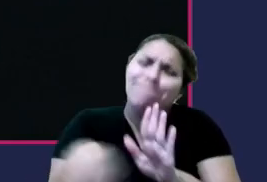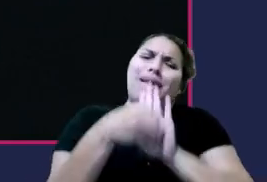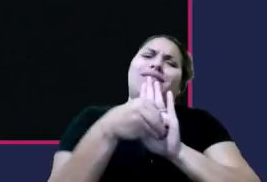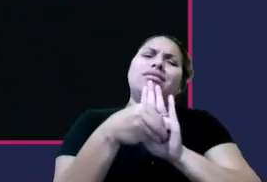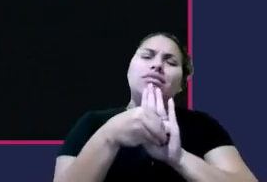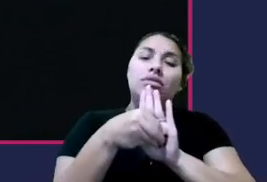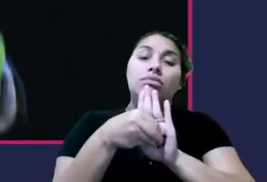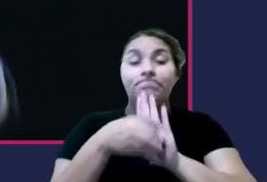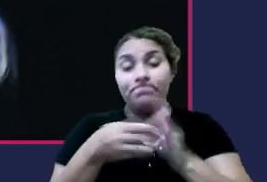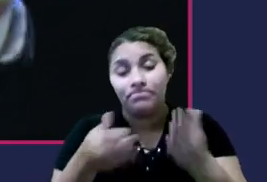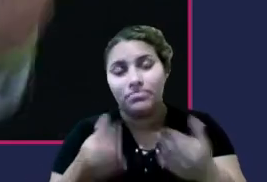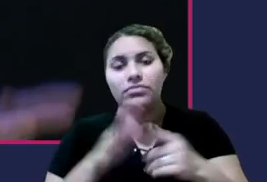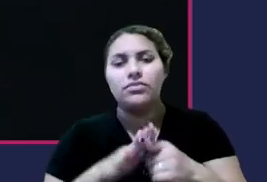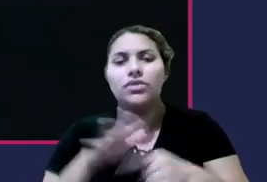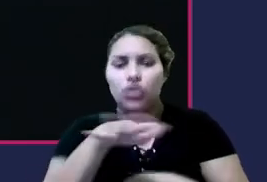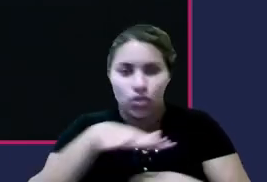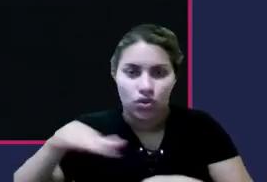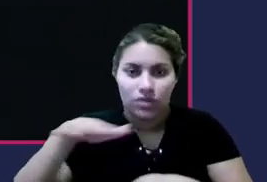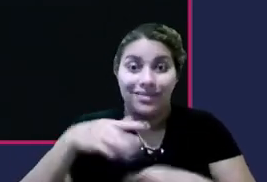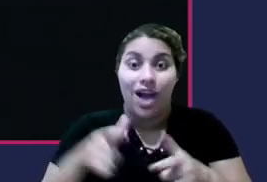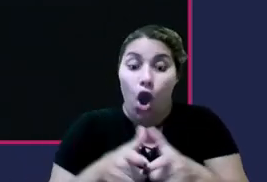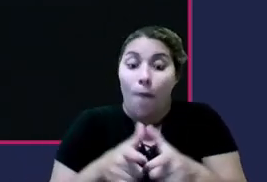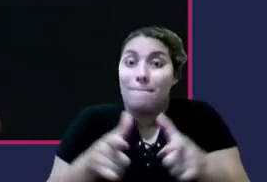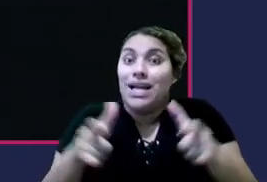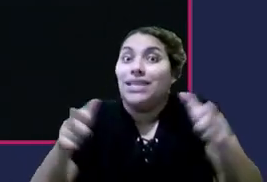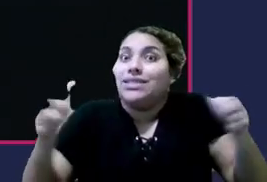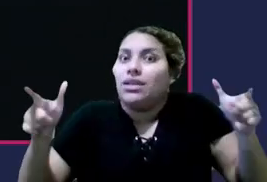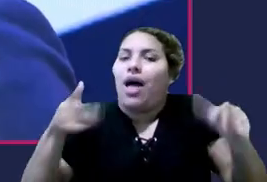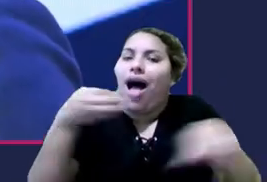How can we implement, how can we incorporate